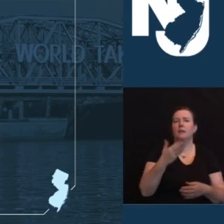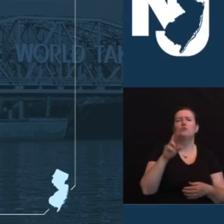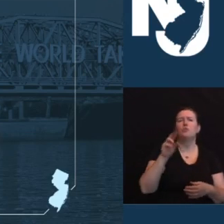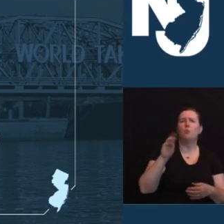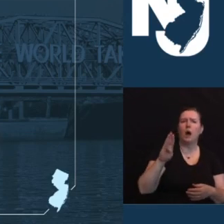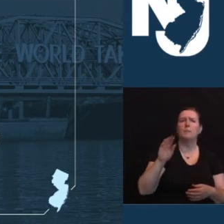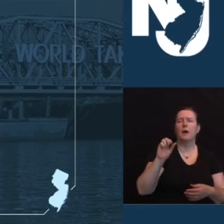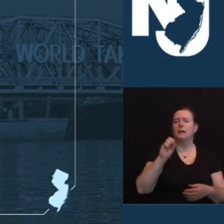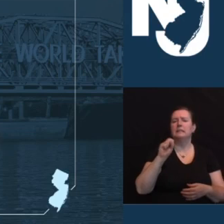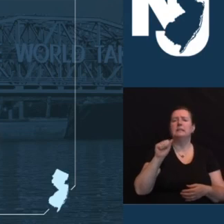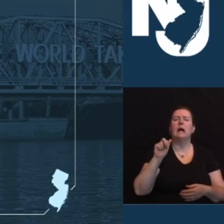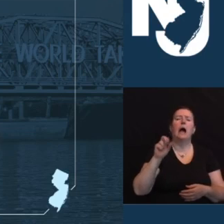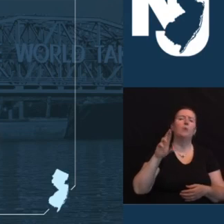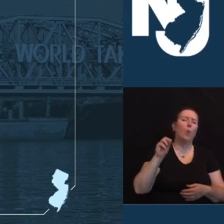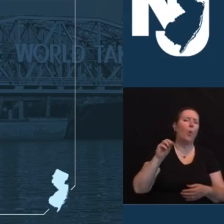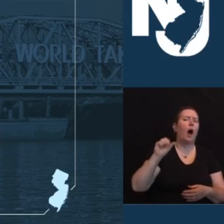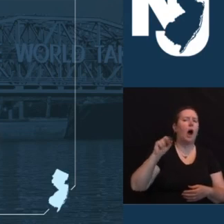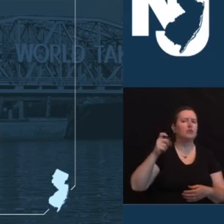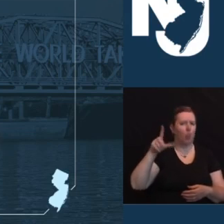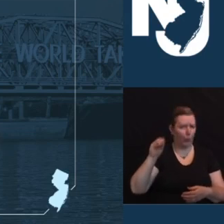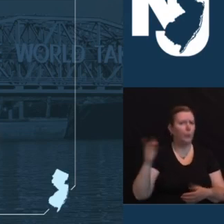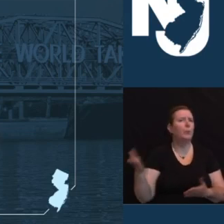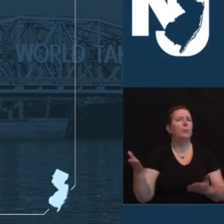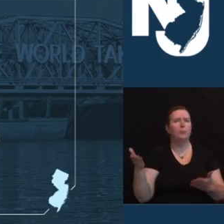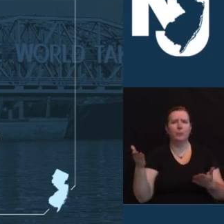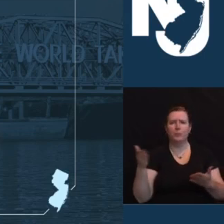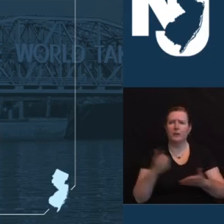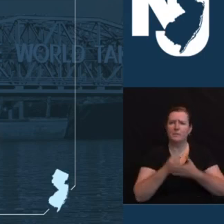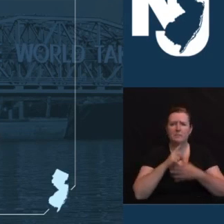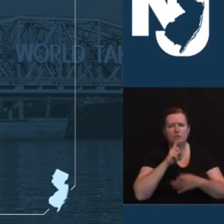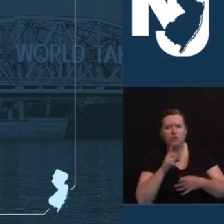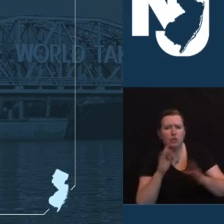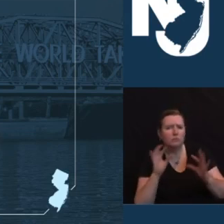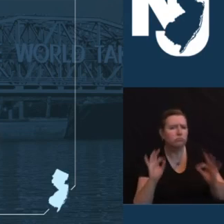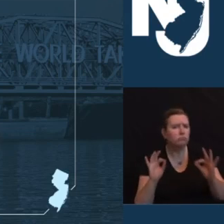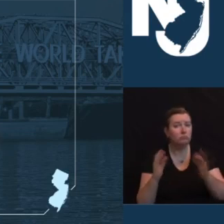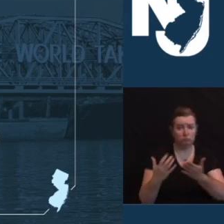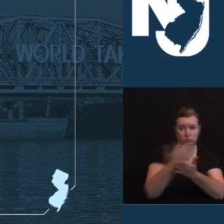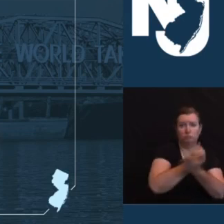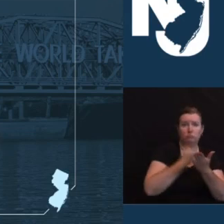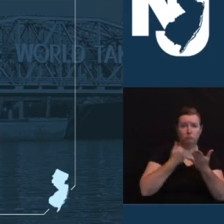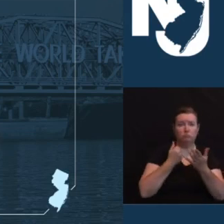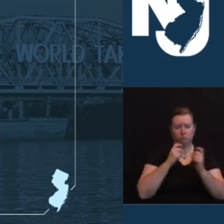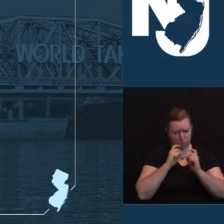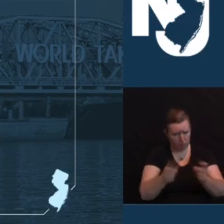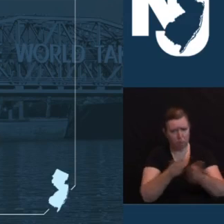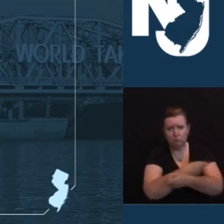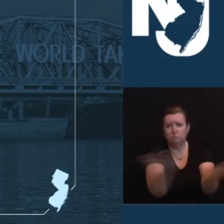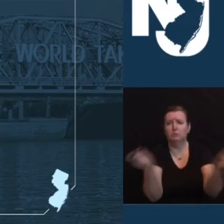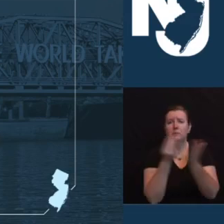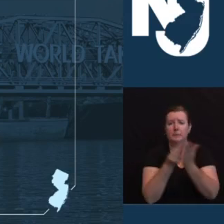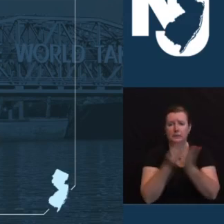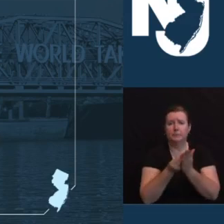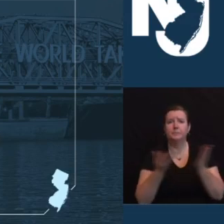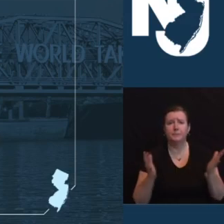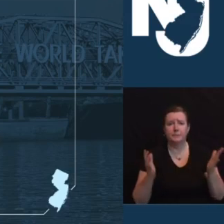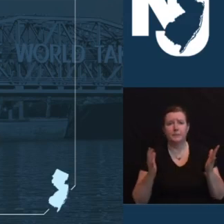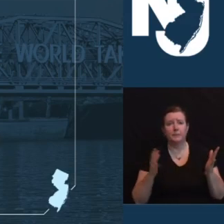to ensure that every eligible worker receives the benefits they deserve. Before we move on, I have to underscore that